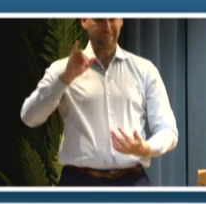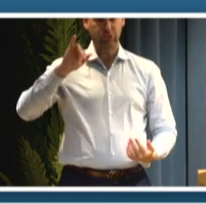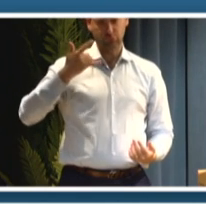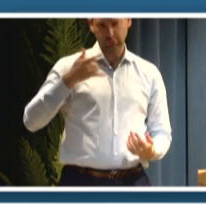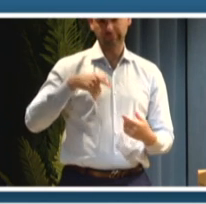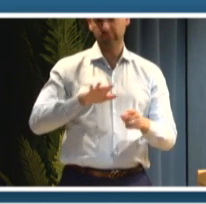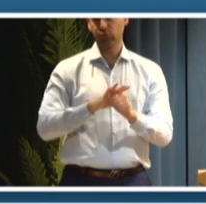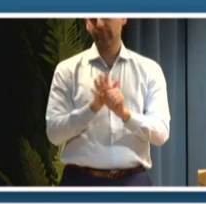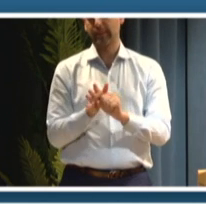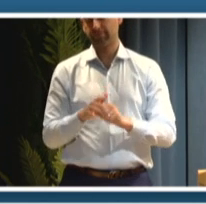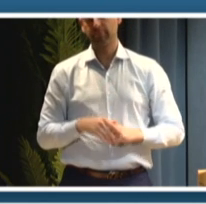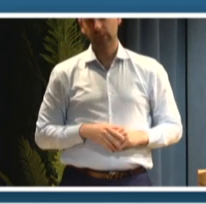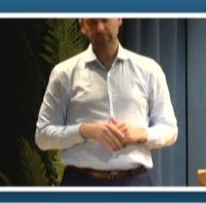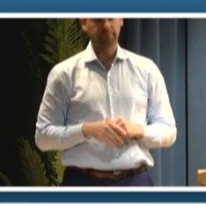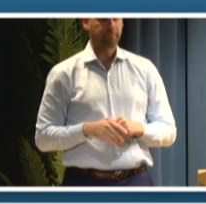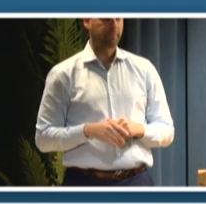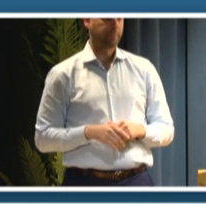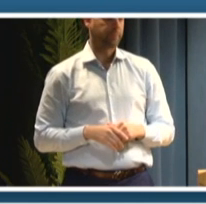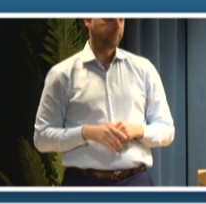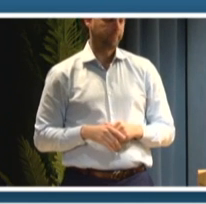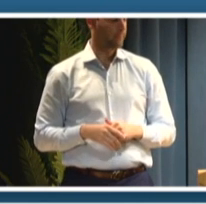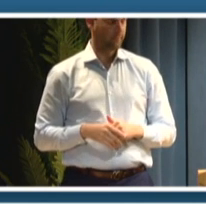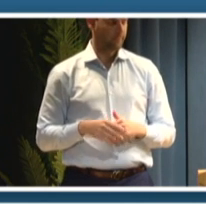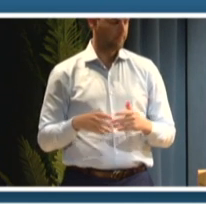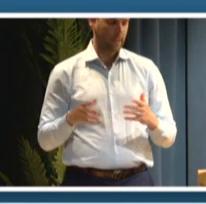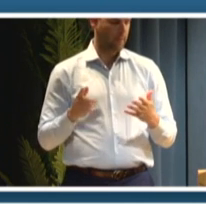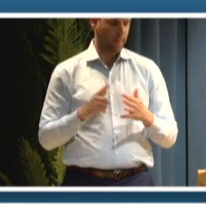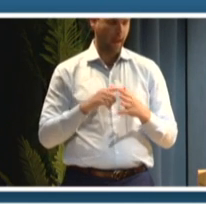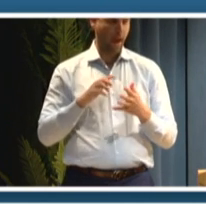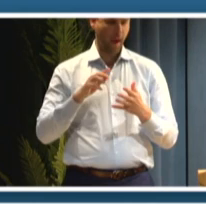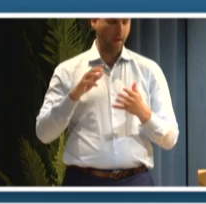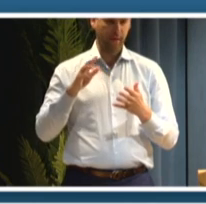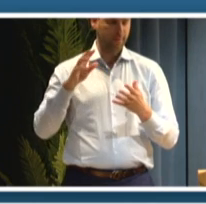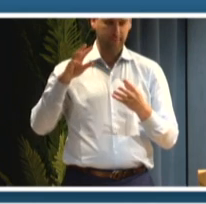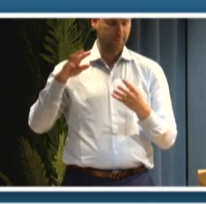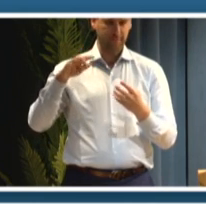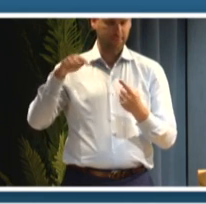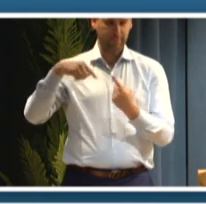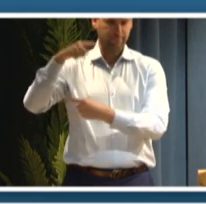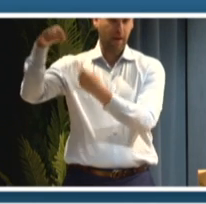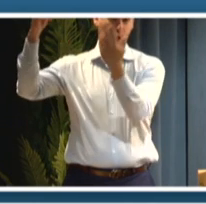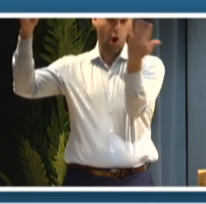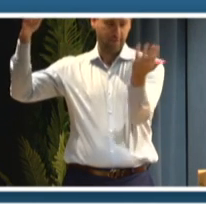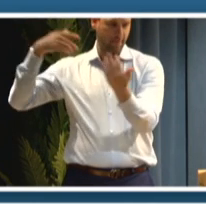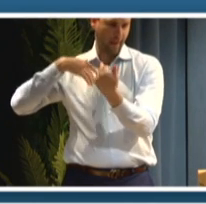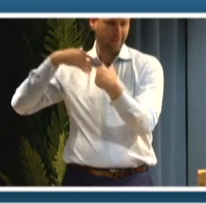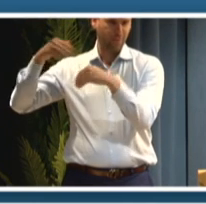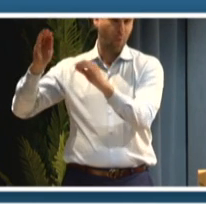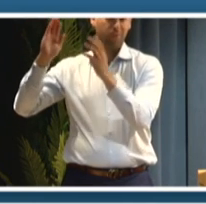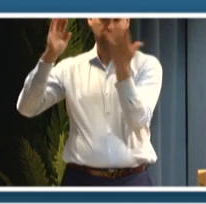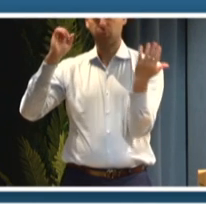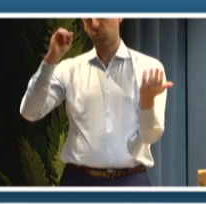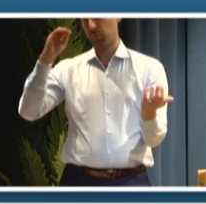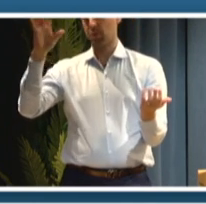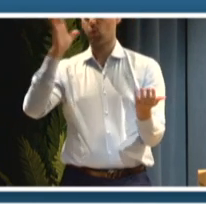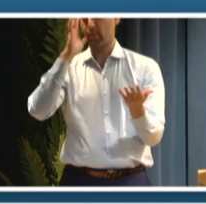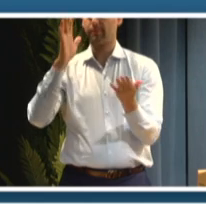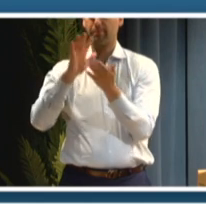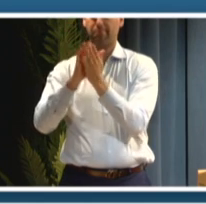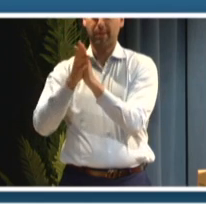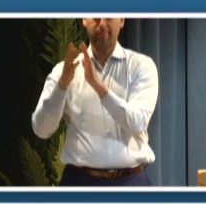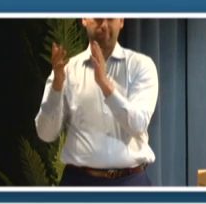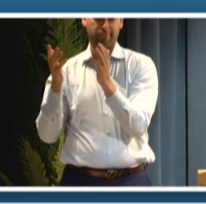and then I sold out. But it's a whole thing happening with brain yoga. We'll be on the market soon again. Okay. Yeah. Okay. So it's kind